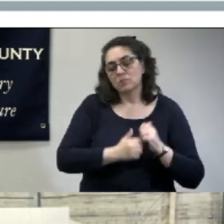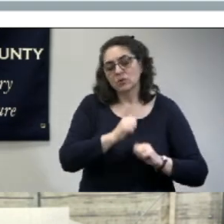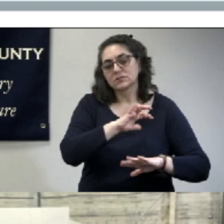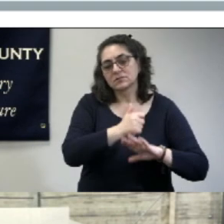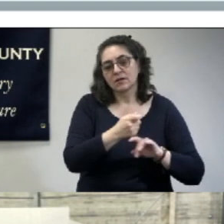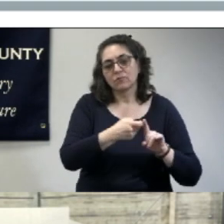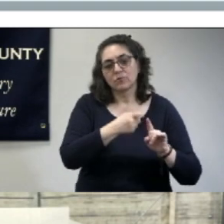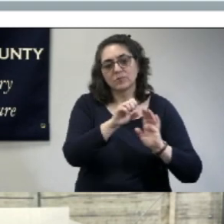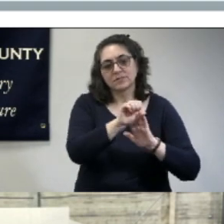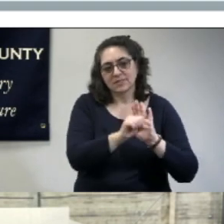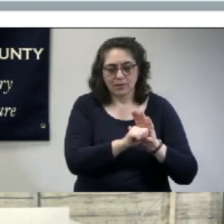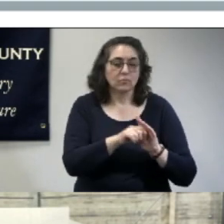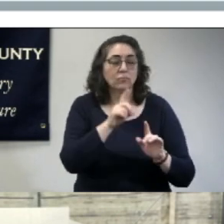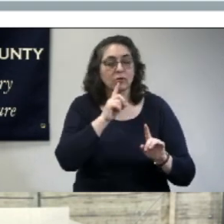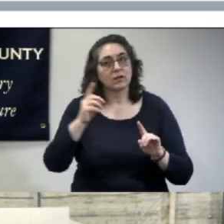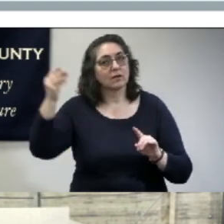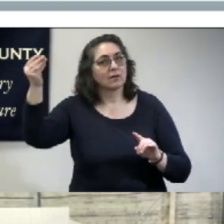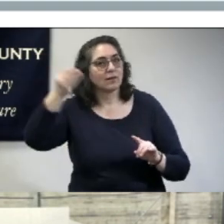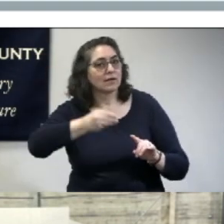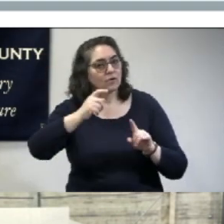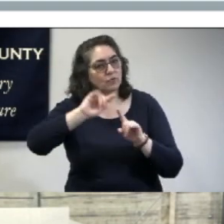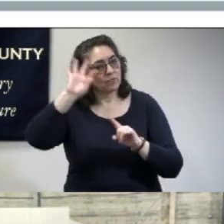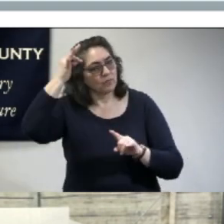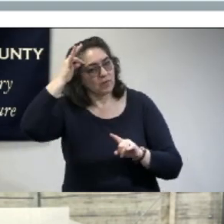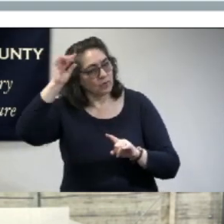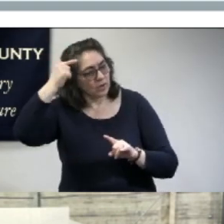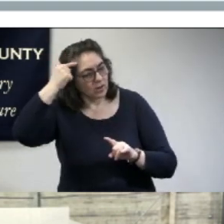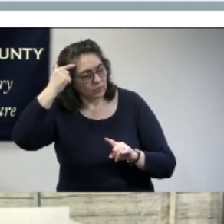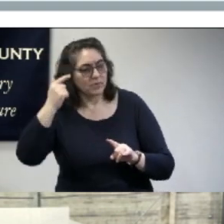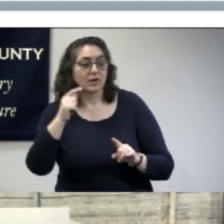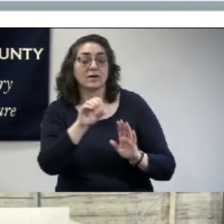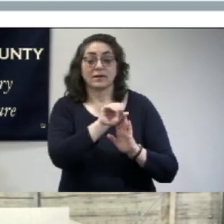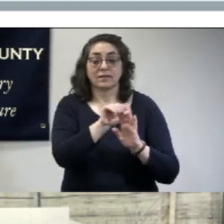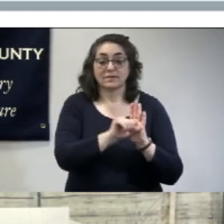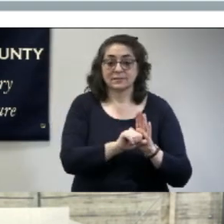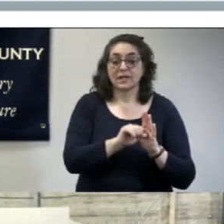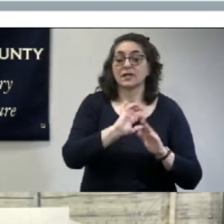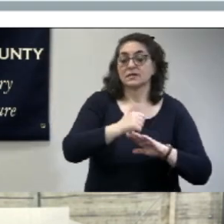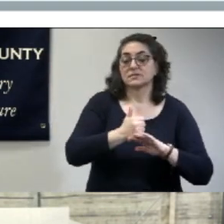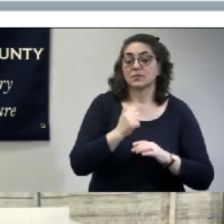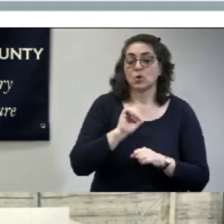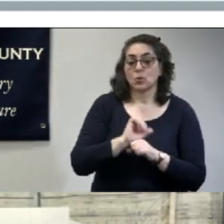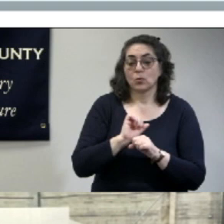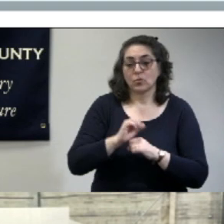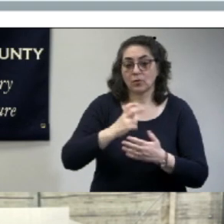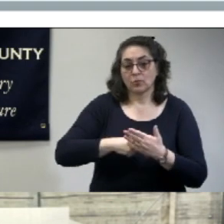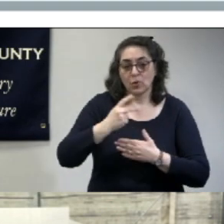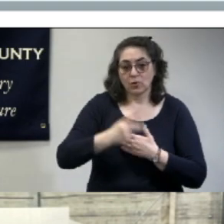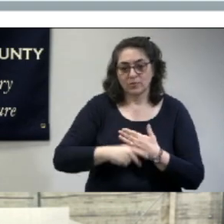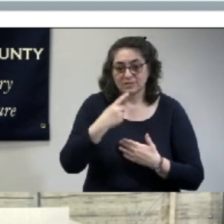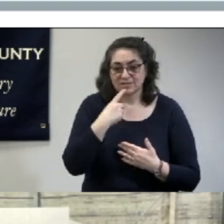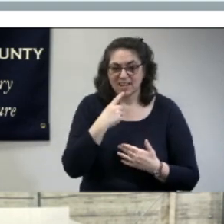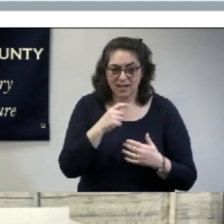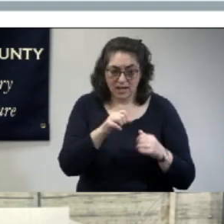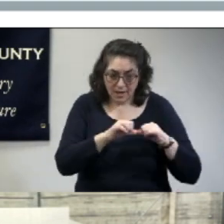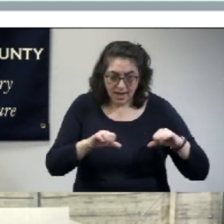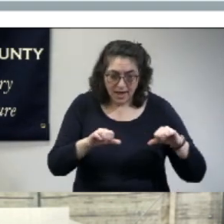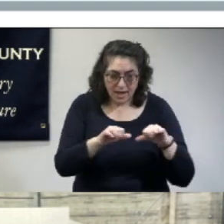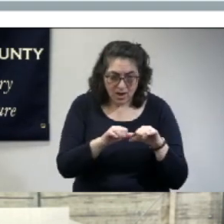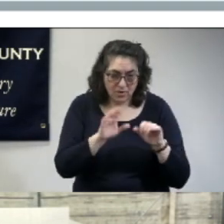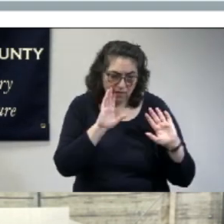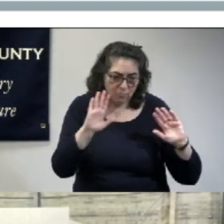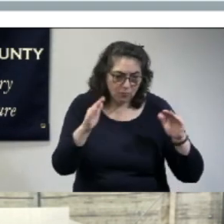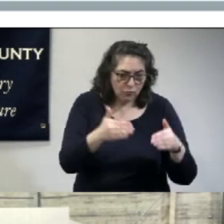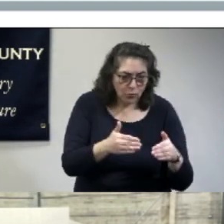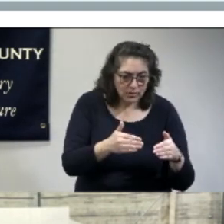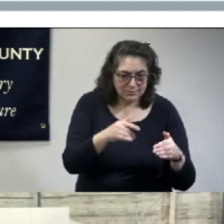comes from the feds. And then the state will give us a work program and tell us, these are the areas we want you to concentrate on